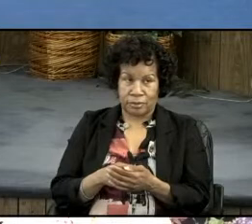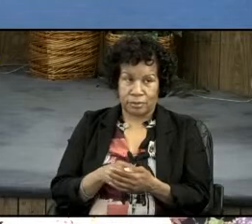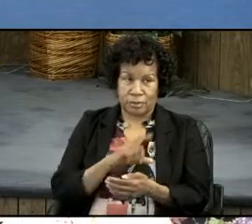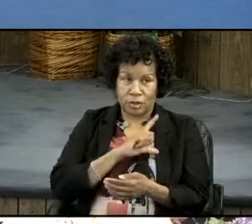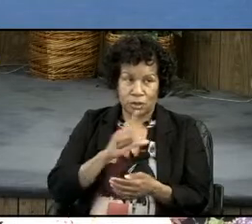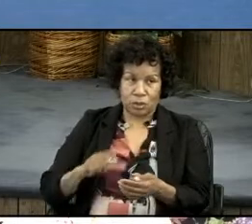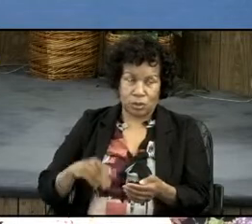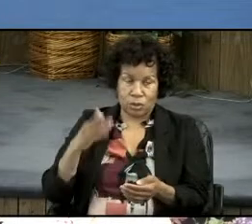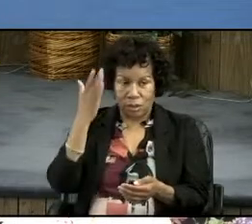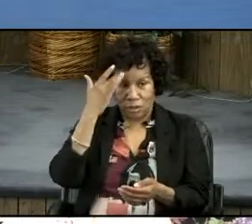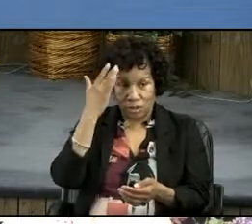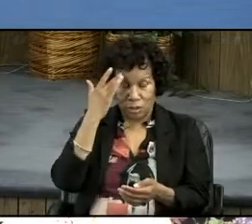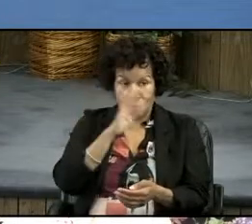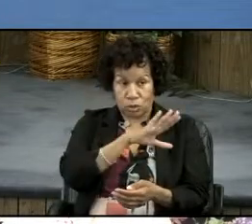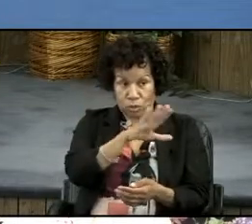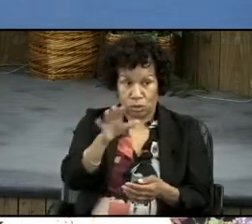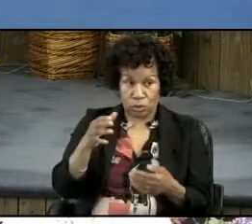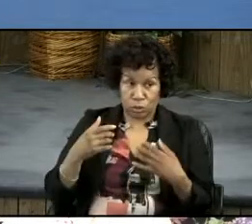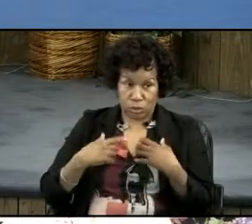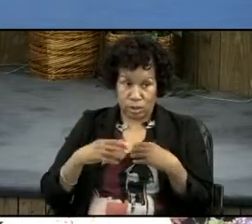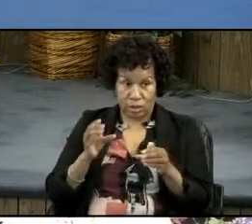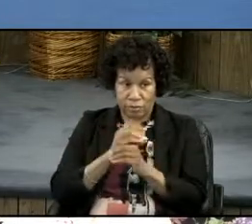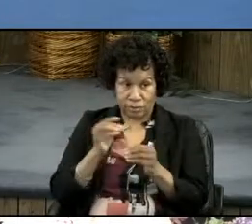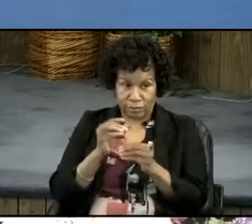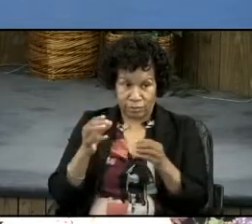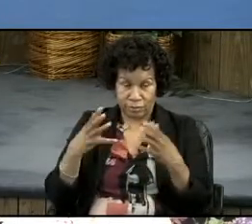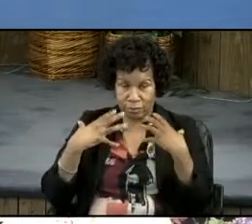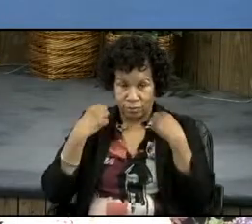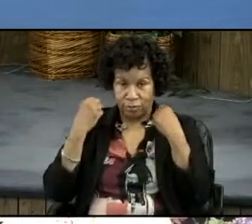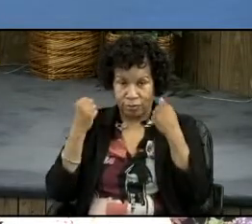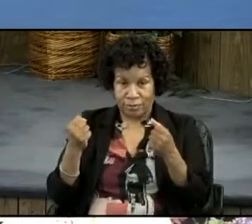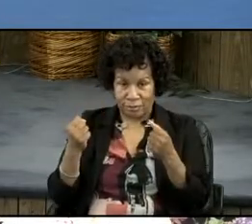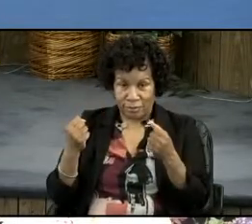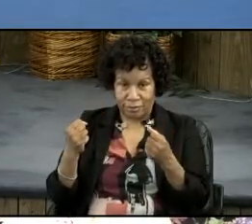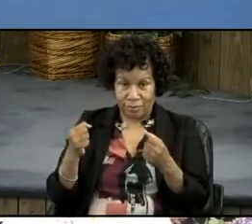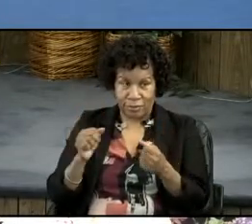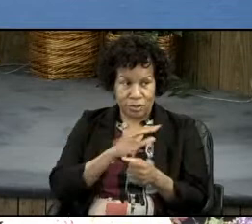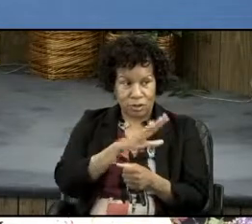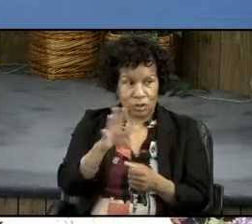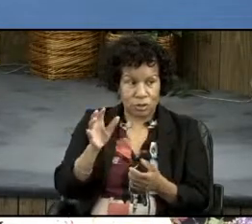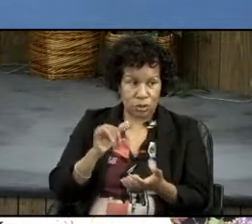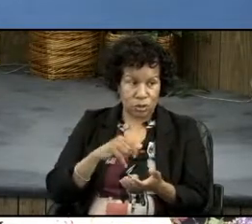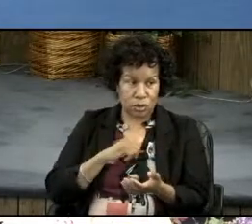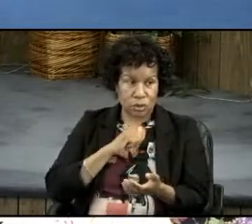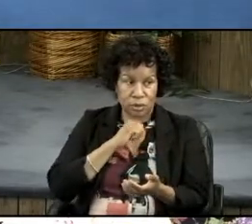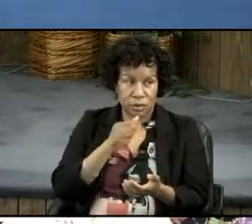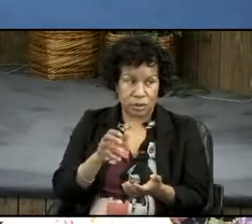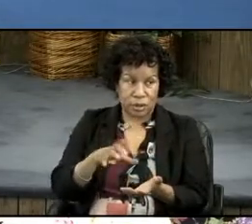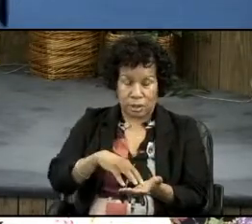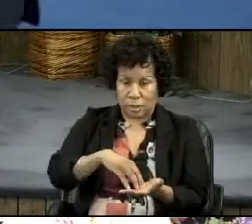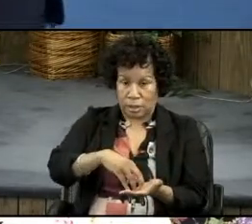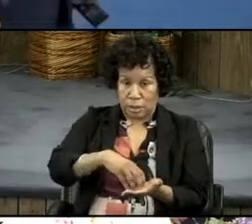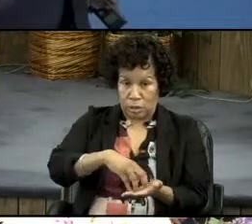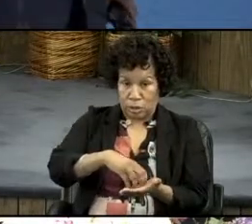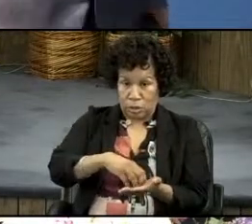But you don't want everybody else to know, because you're not wheat.